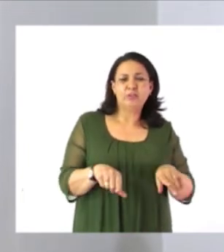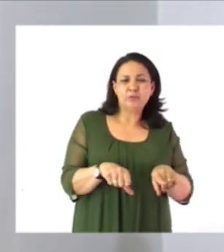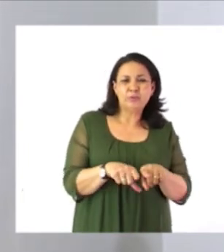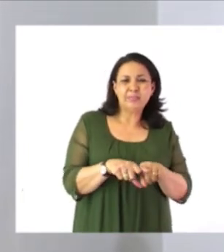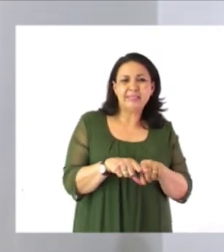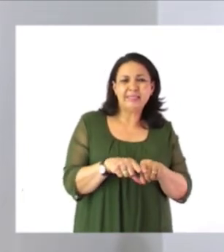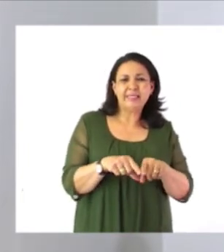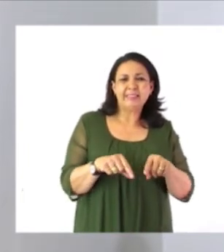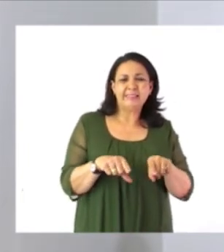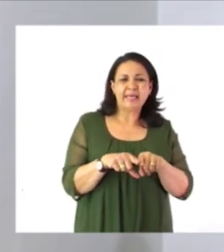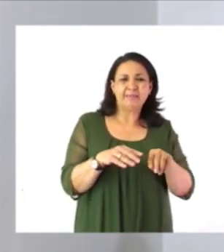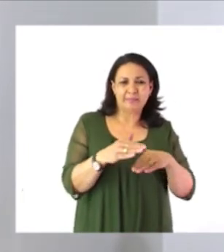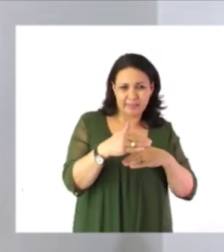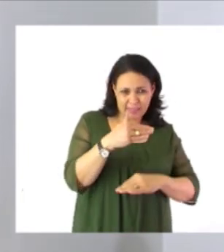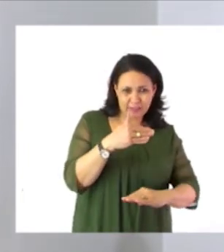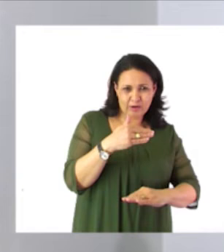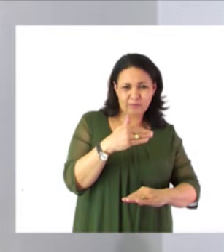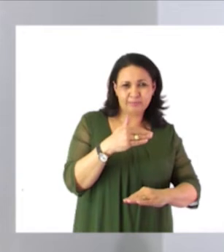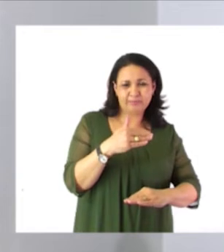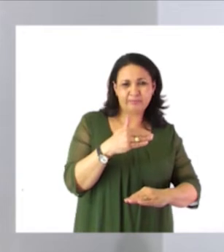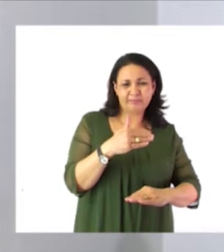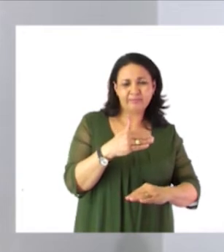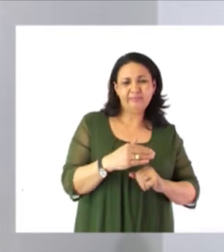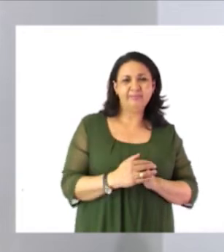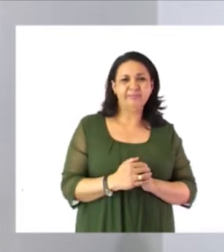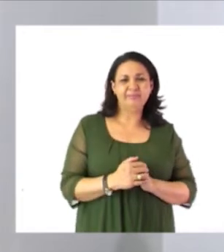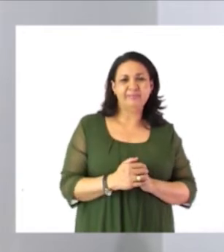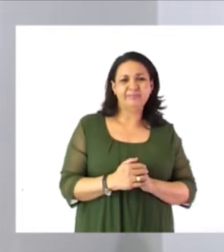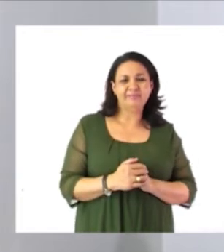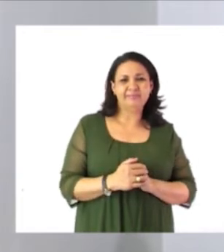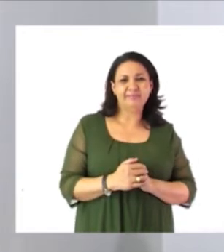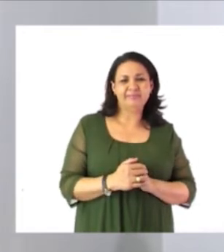row? Are you there at the next row?